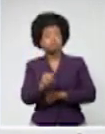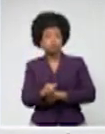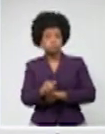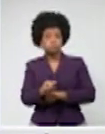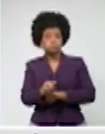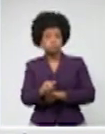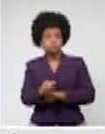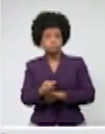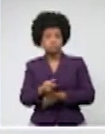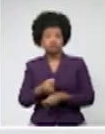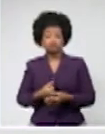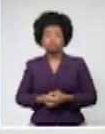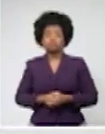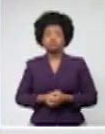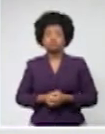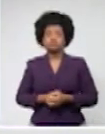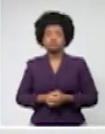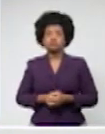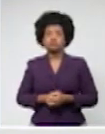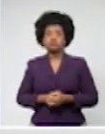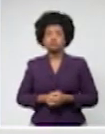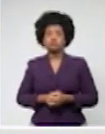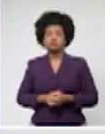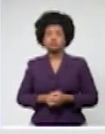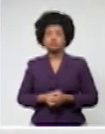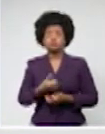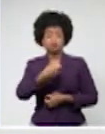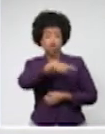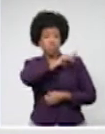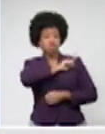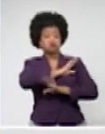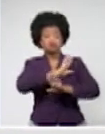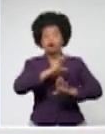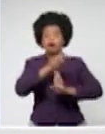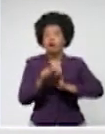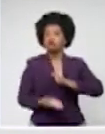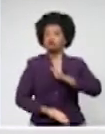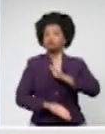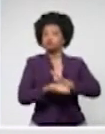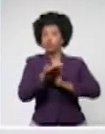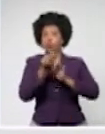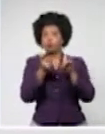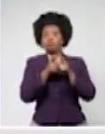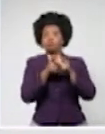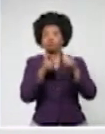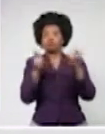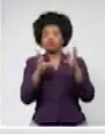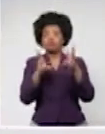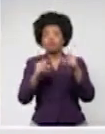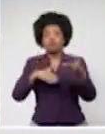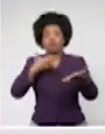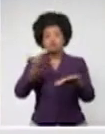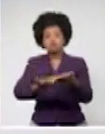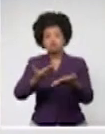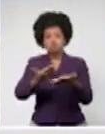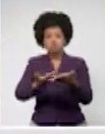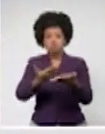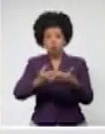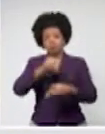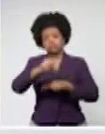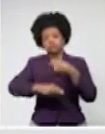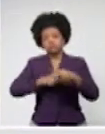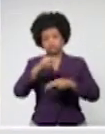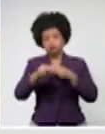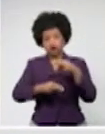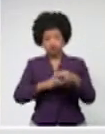6,711 people are being monitored by our professionals and specialists. Yesterday, we managed to increase the figure of processed samples to